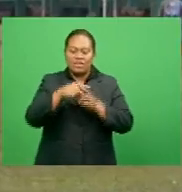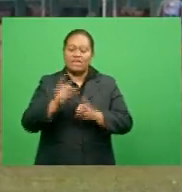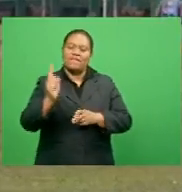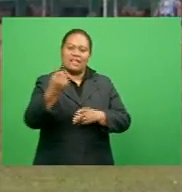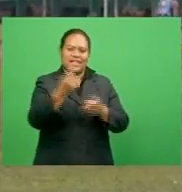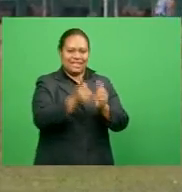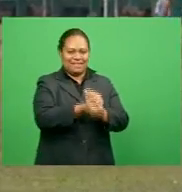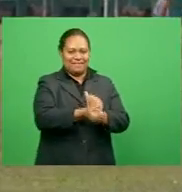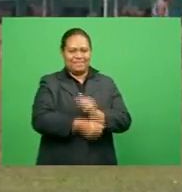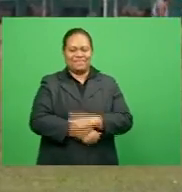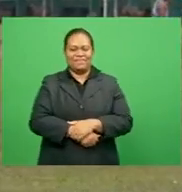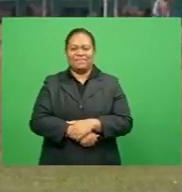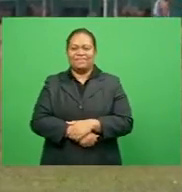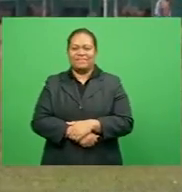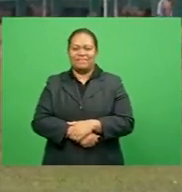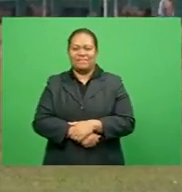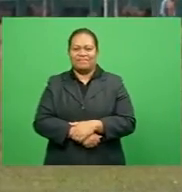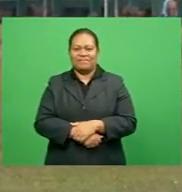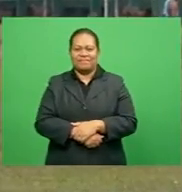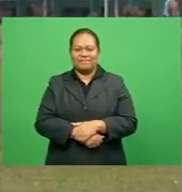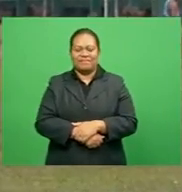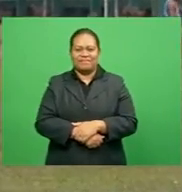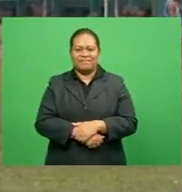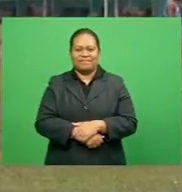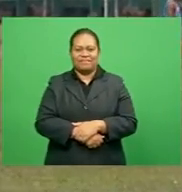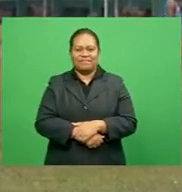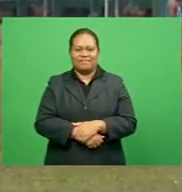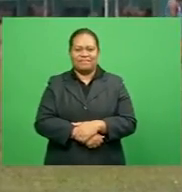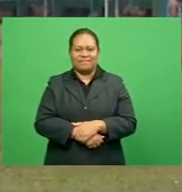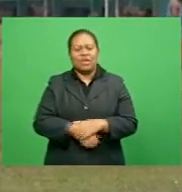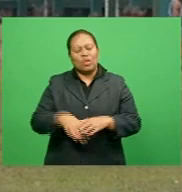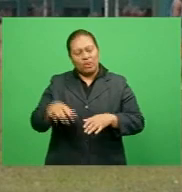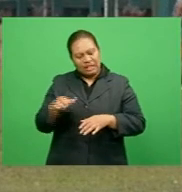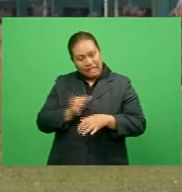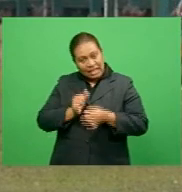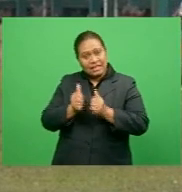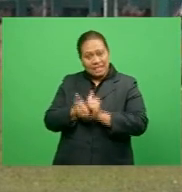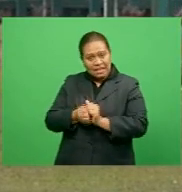game, and we will take game